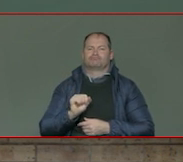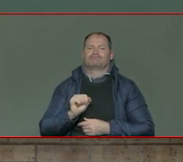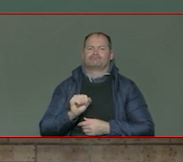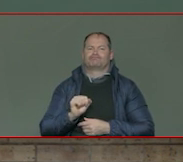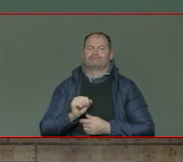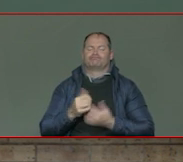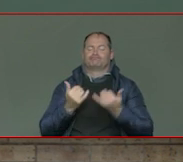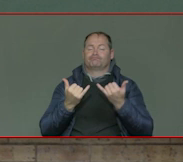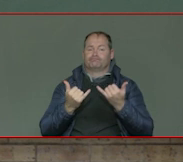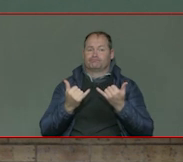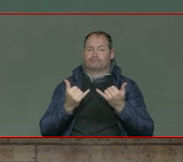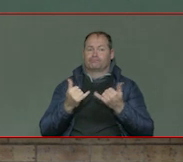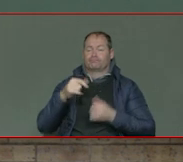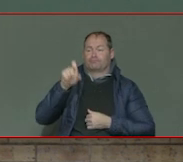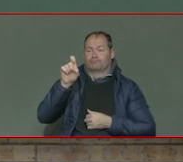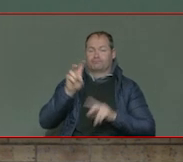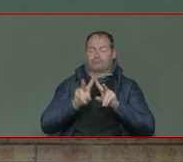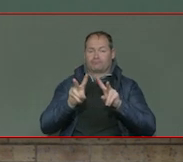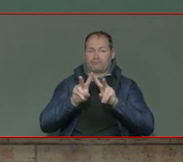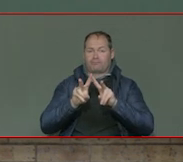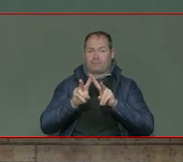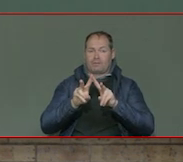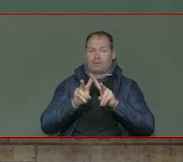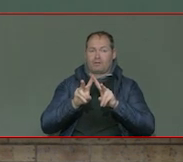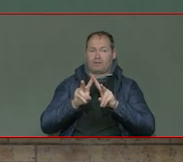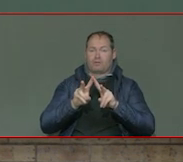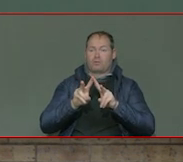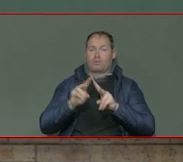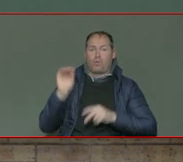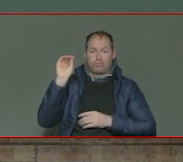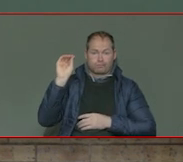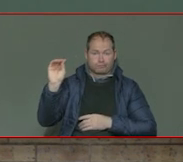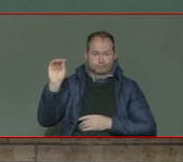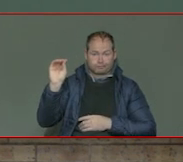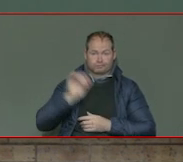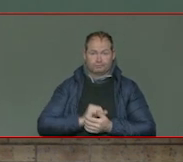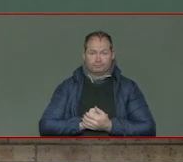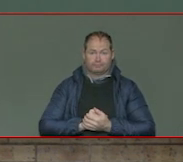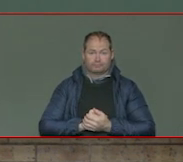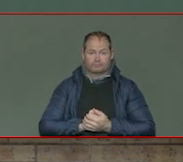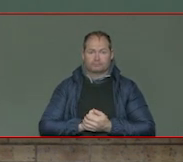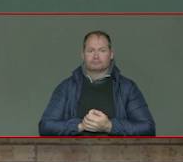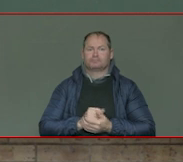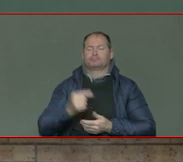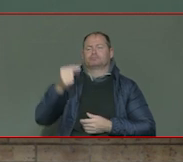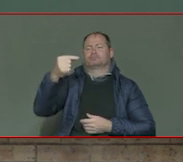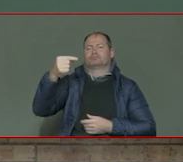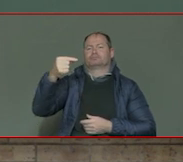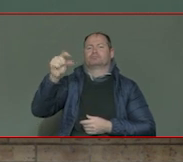if I put this x value into the g graph, I'm going to get the g of